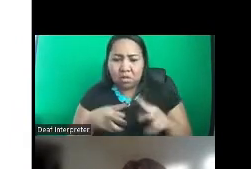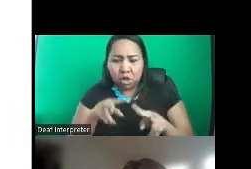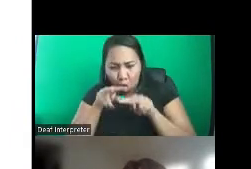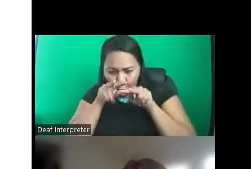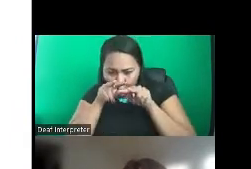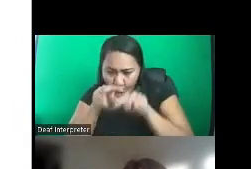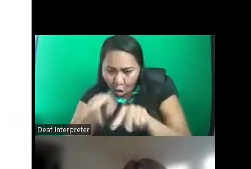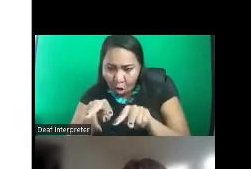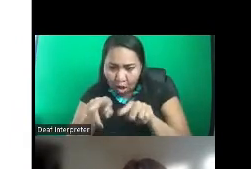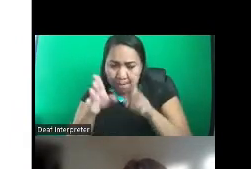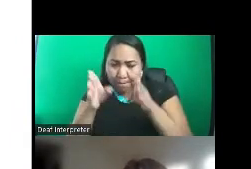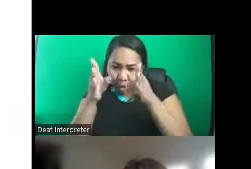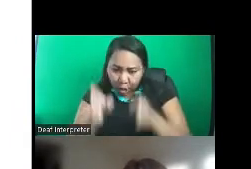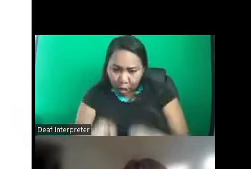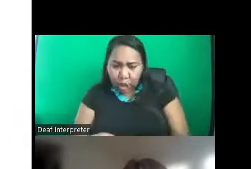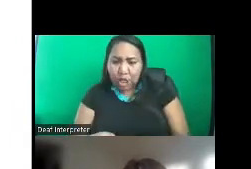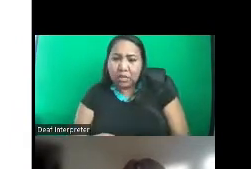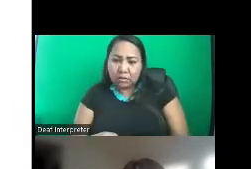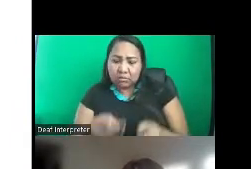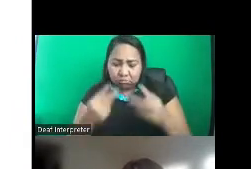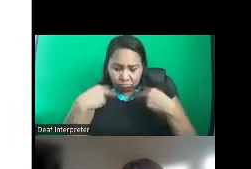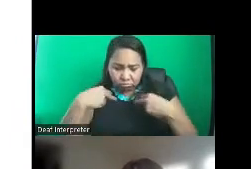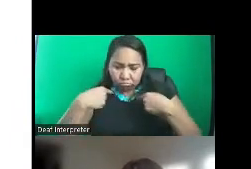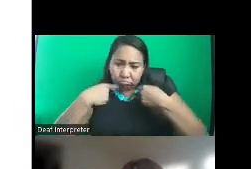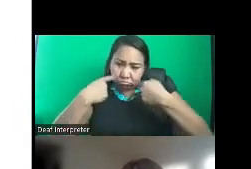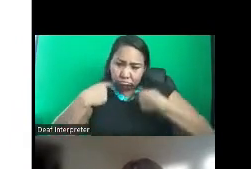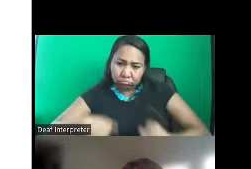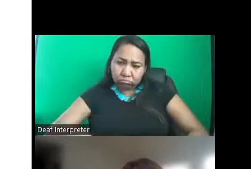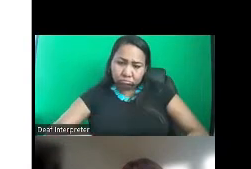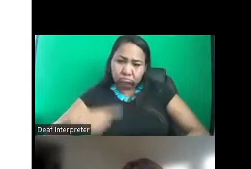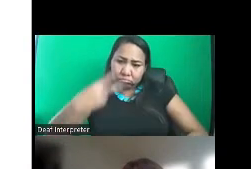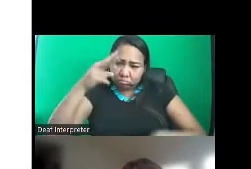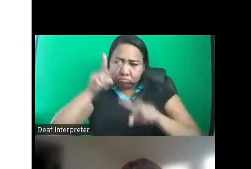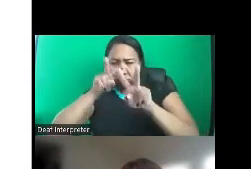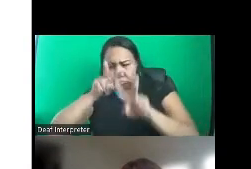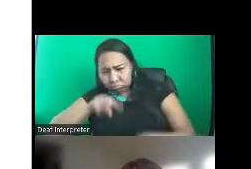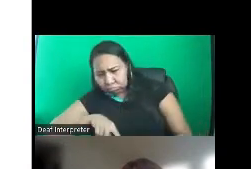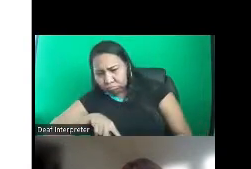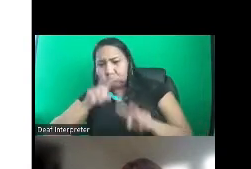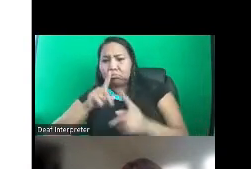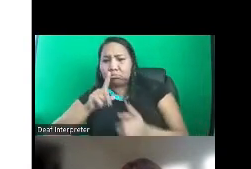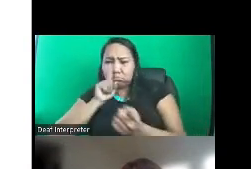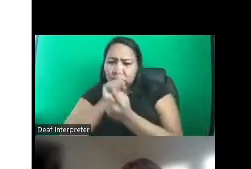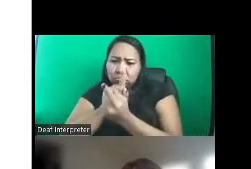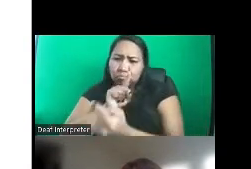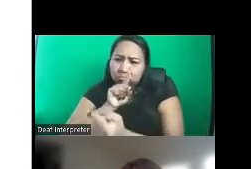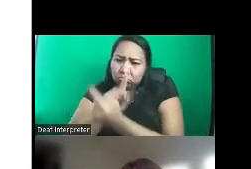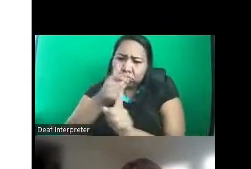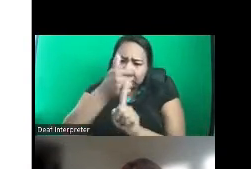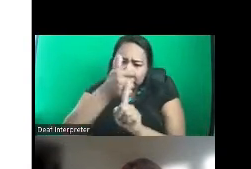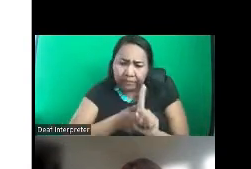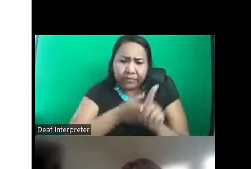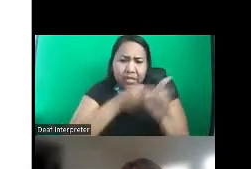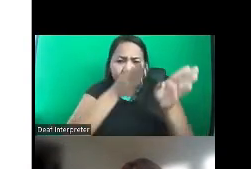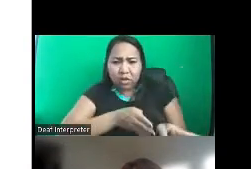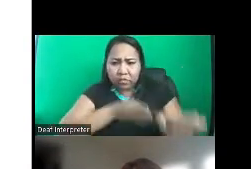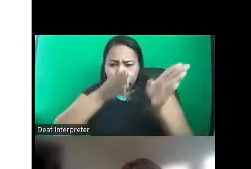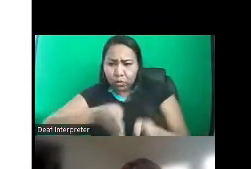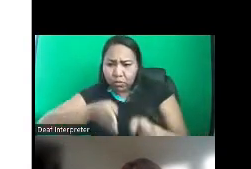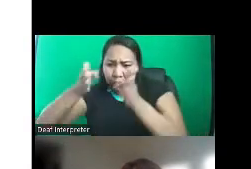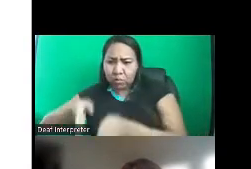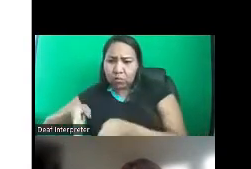which was very eye-opening for the rest of our content to be culturally